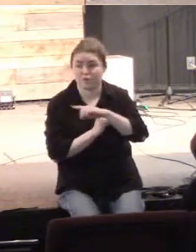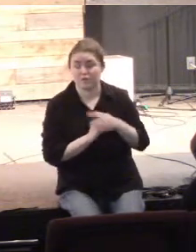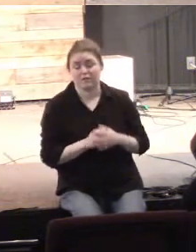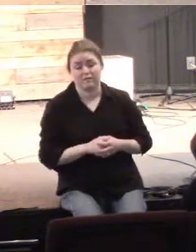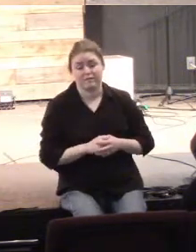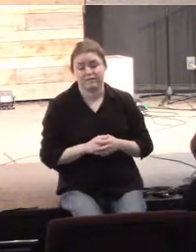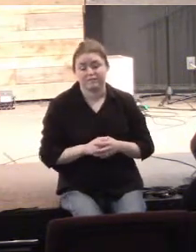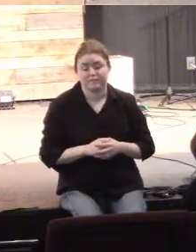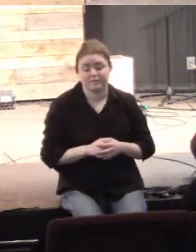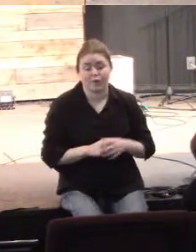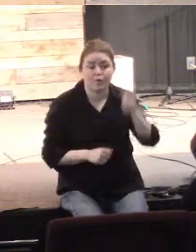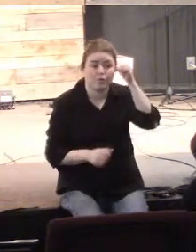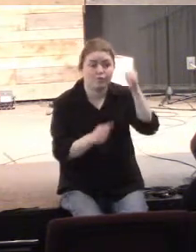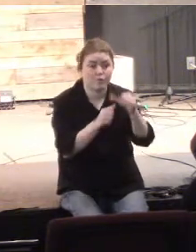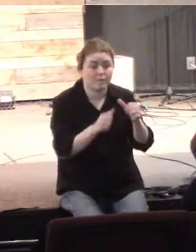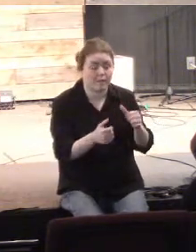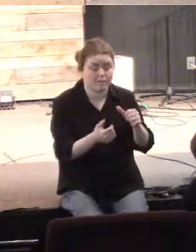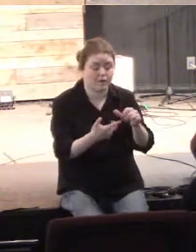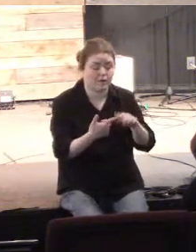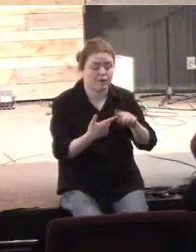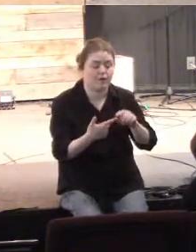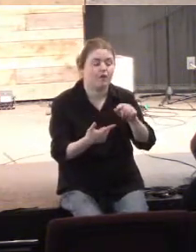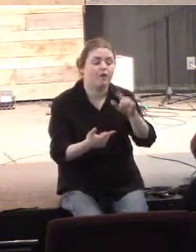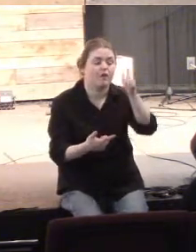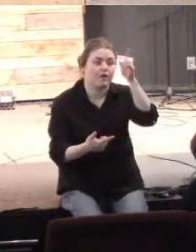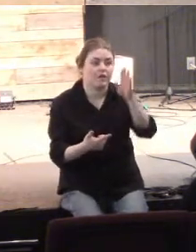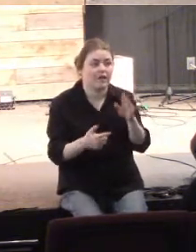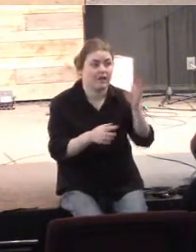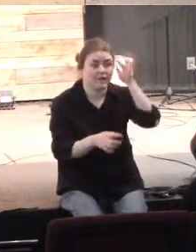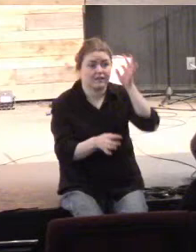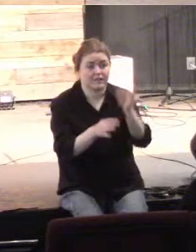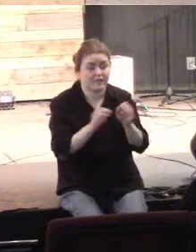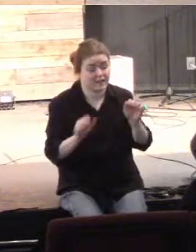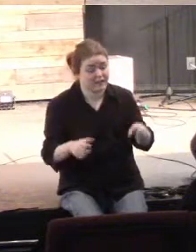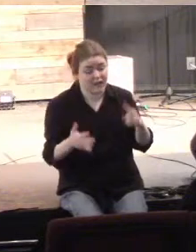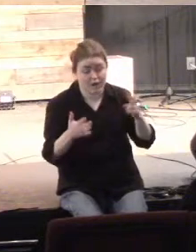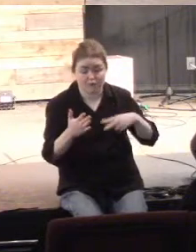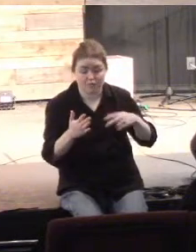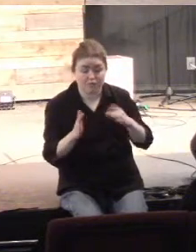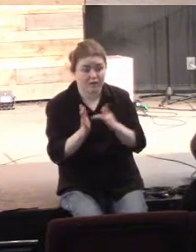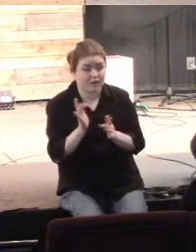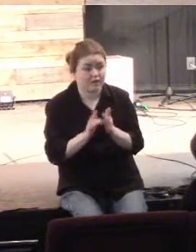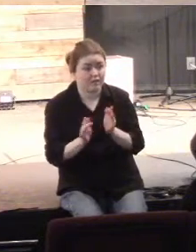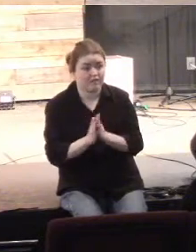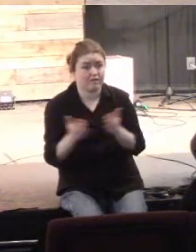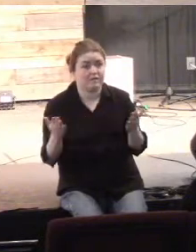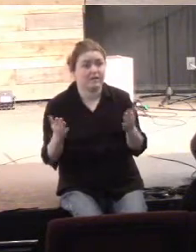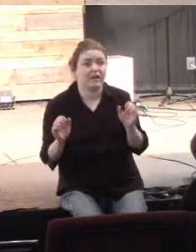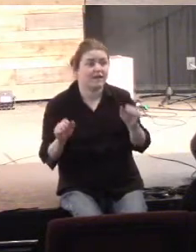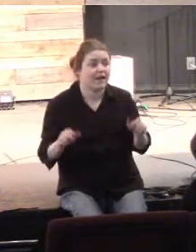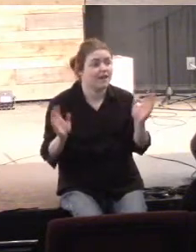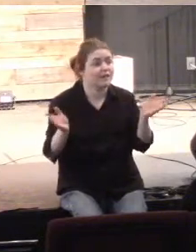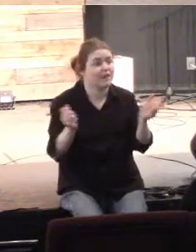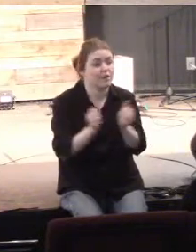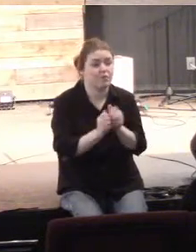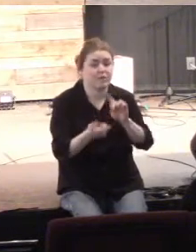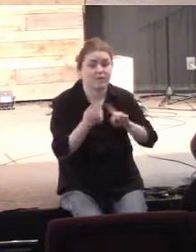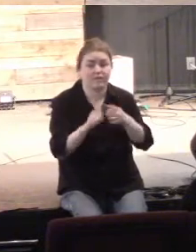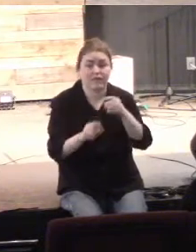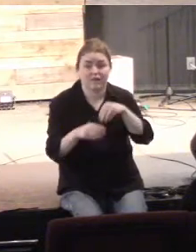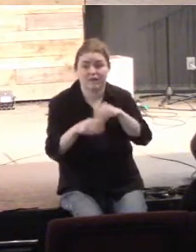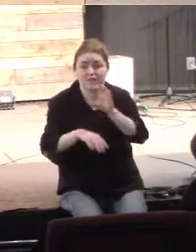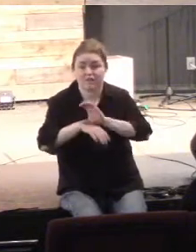Remember God's faithfulness. You can read it in the Word. You can talk to a brother or sister in the church. God has been